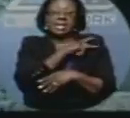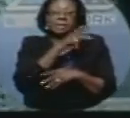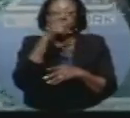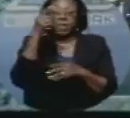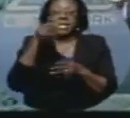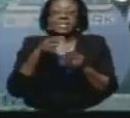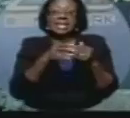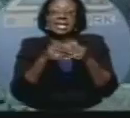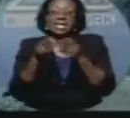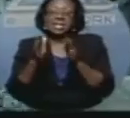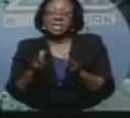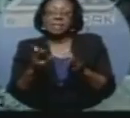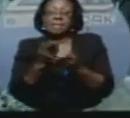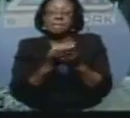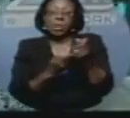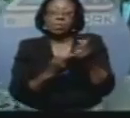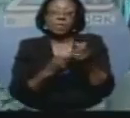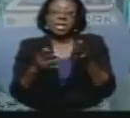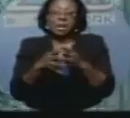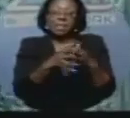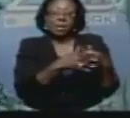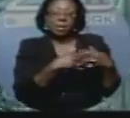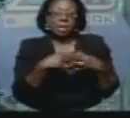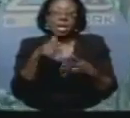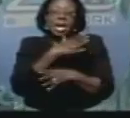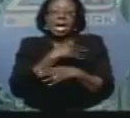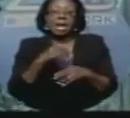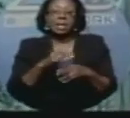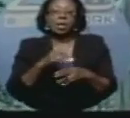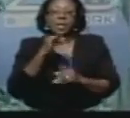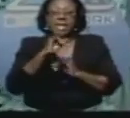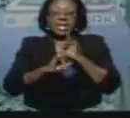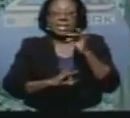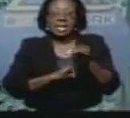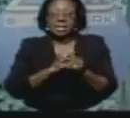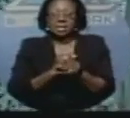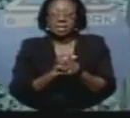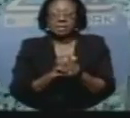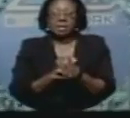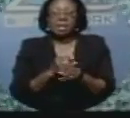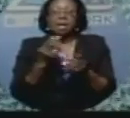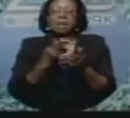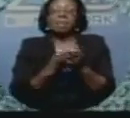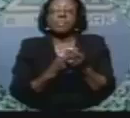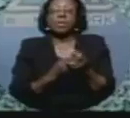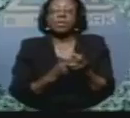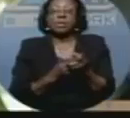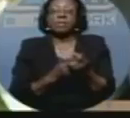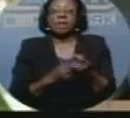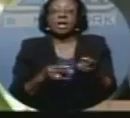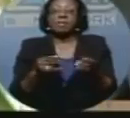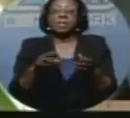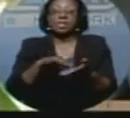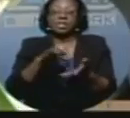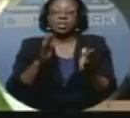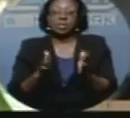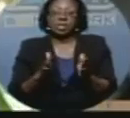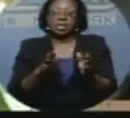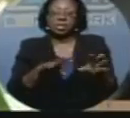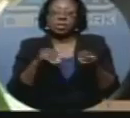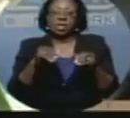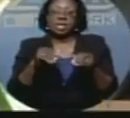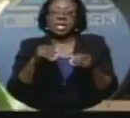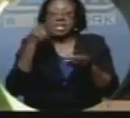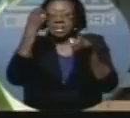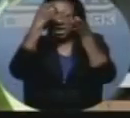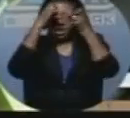United States and on the international stage. That is evident today. Most of our students pursue tertiary education in the United